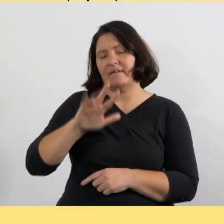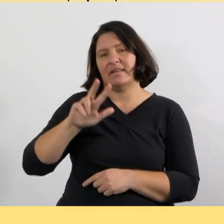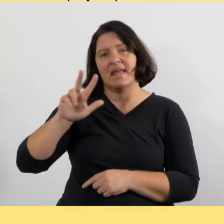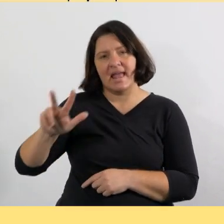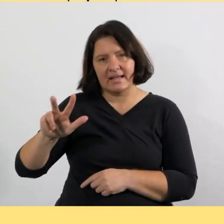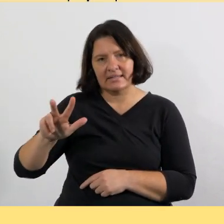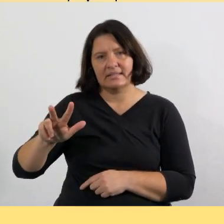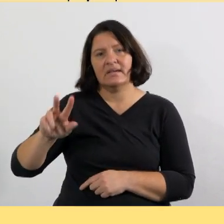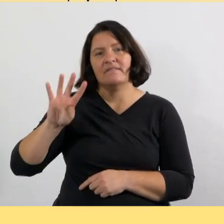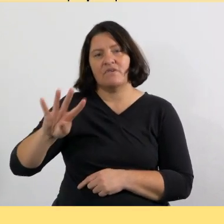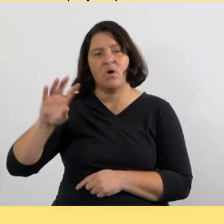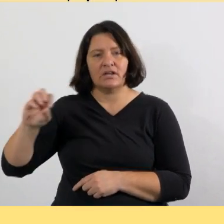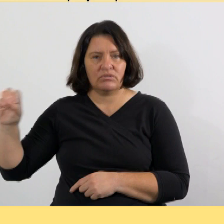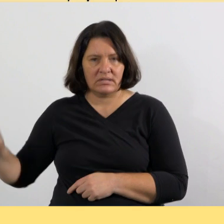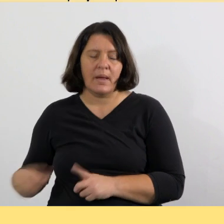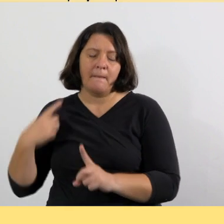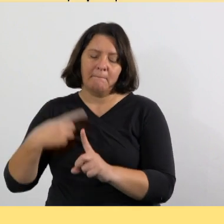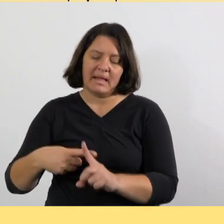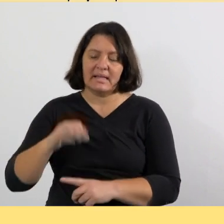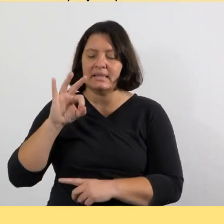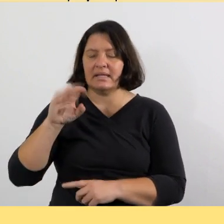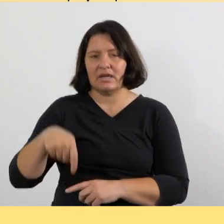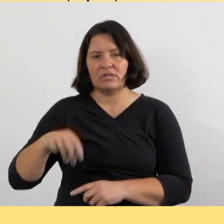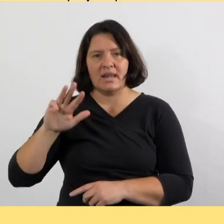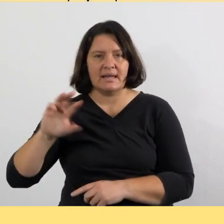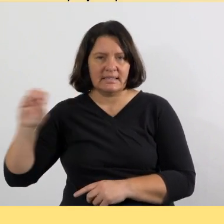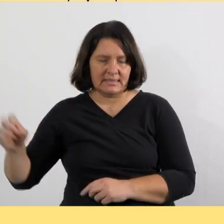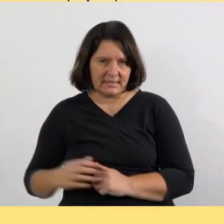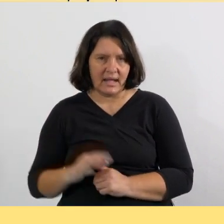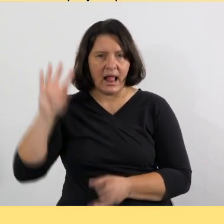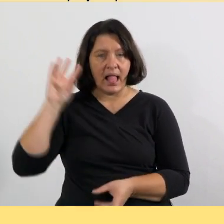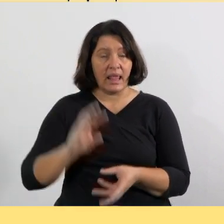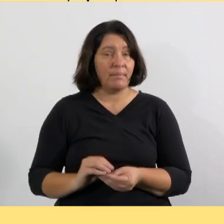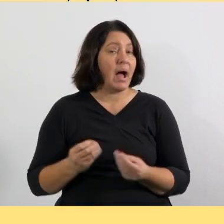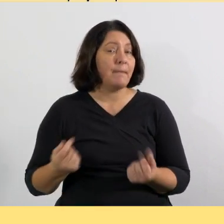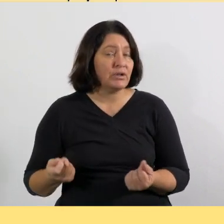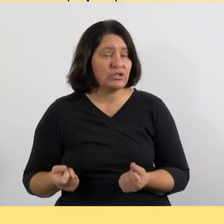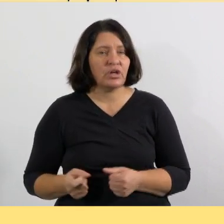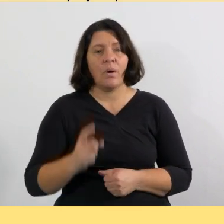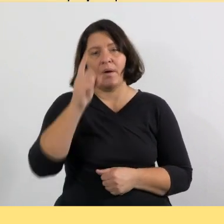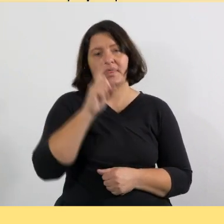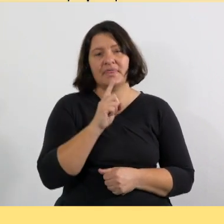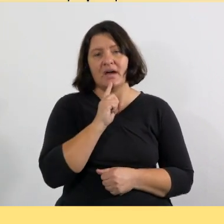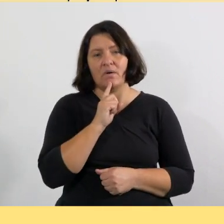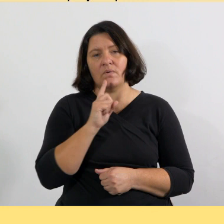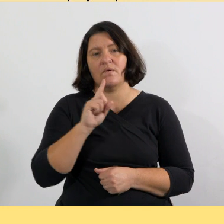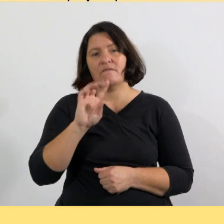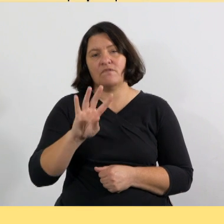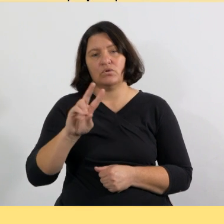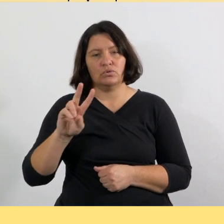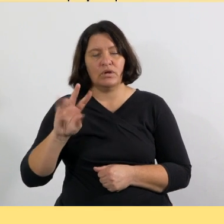say 80,000 plus 58,400 plus 3,900. That will give you